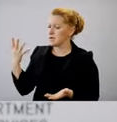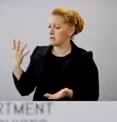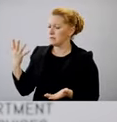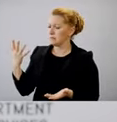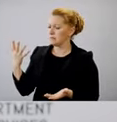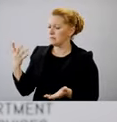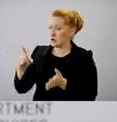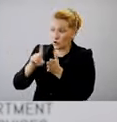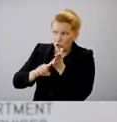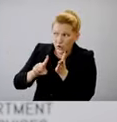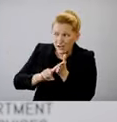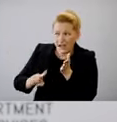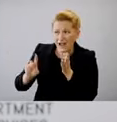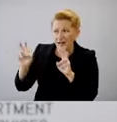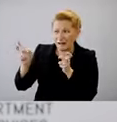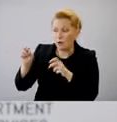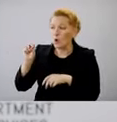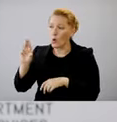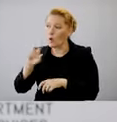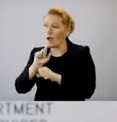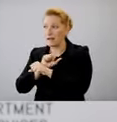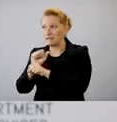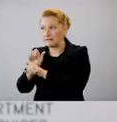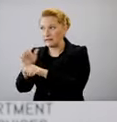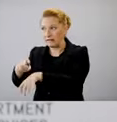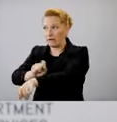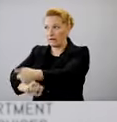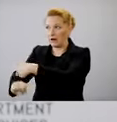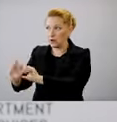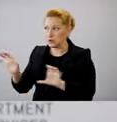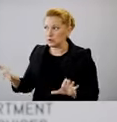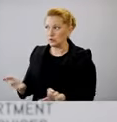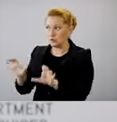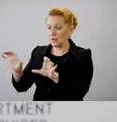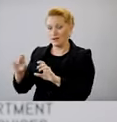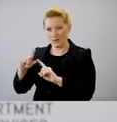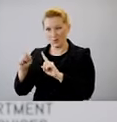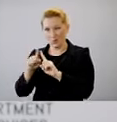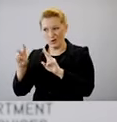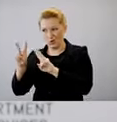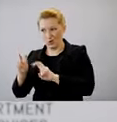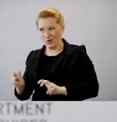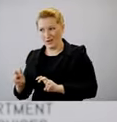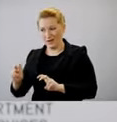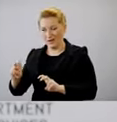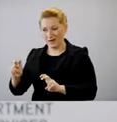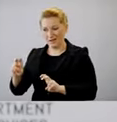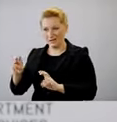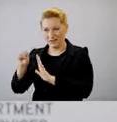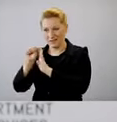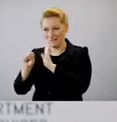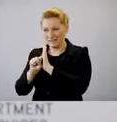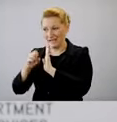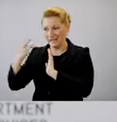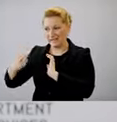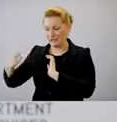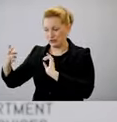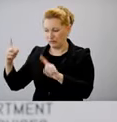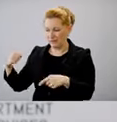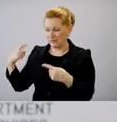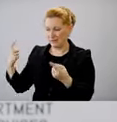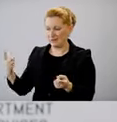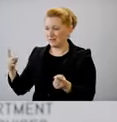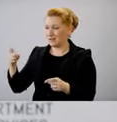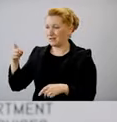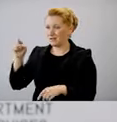you're looking at, or you're actively pursuing? I mean, when you look at the history of the state, those rural areas are in some of the more